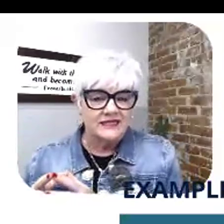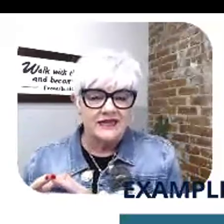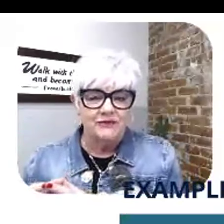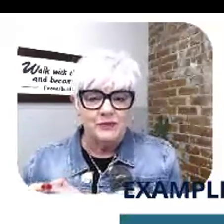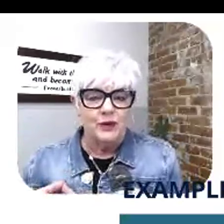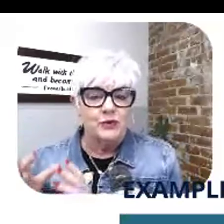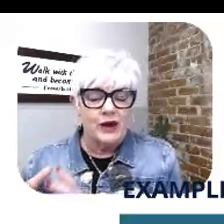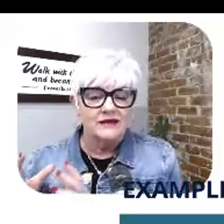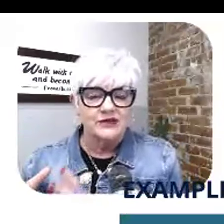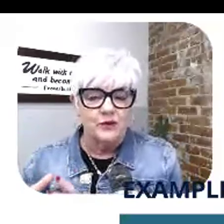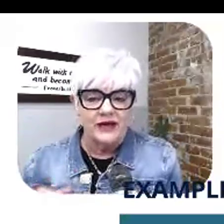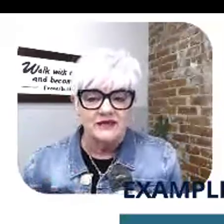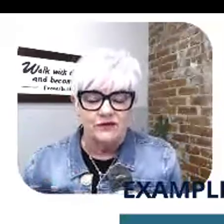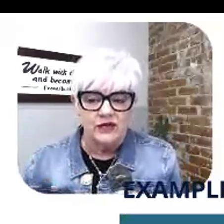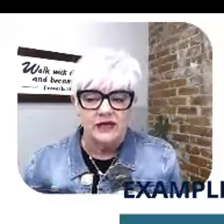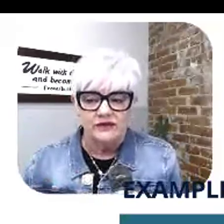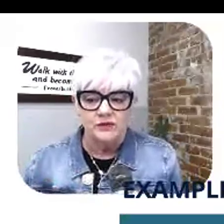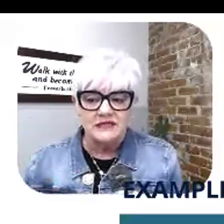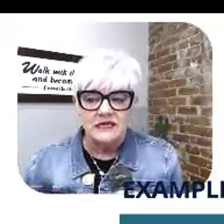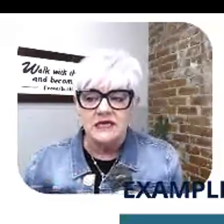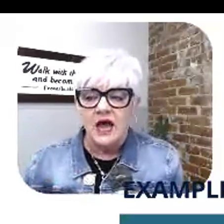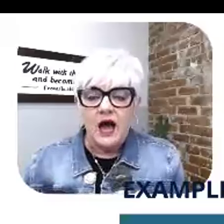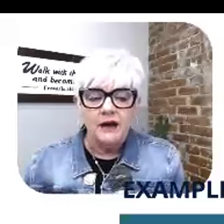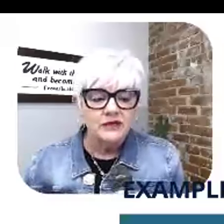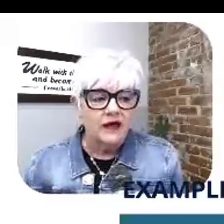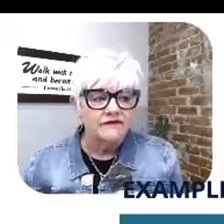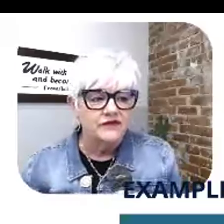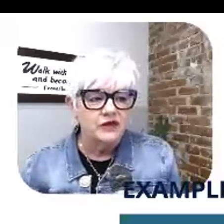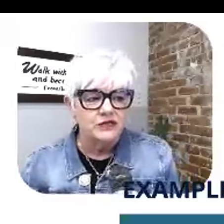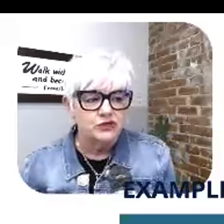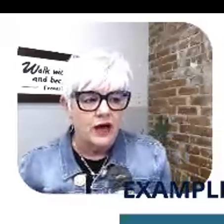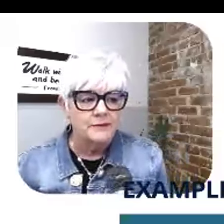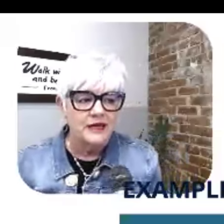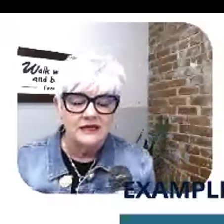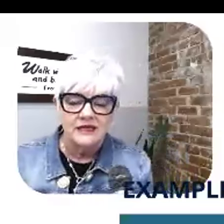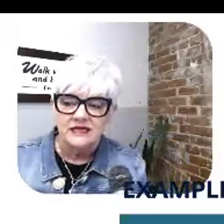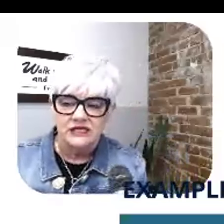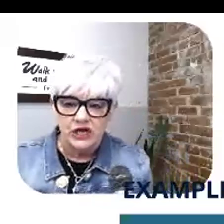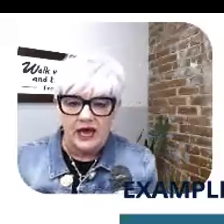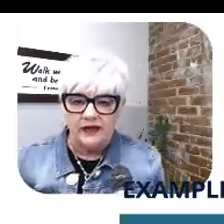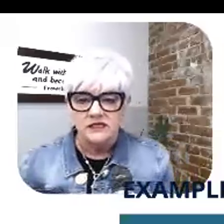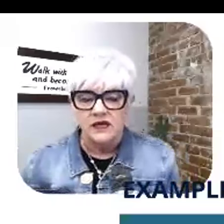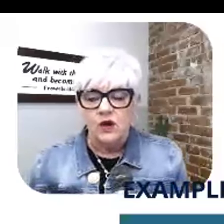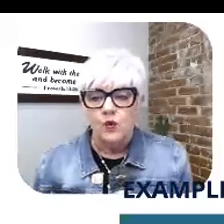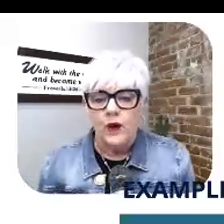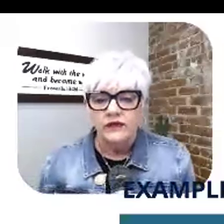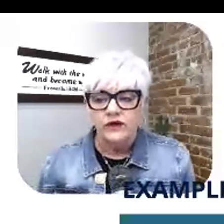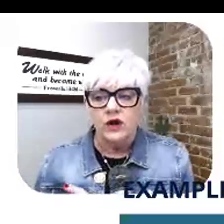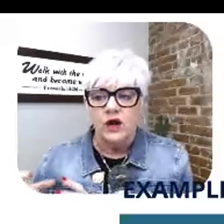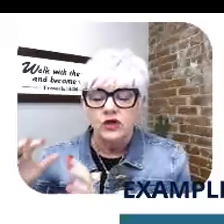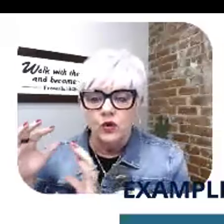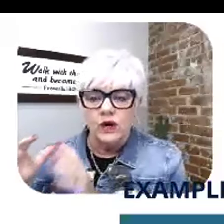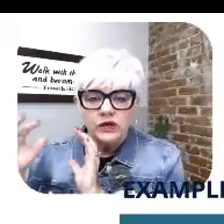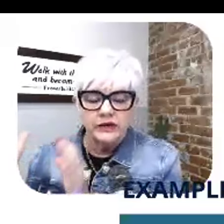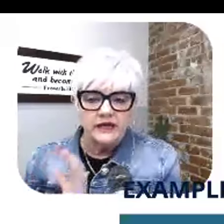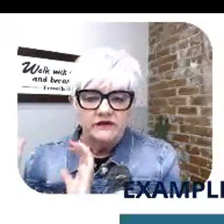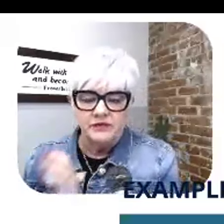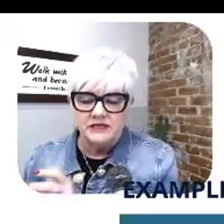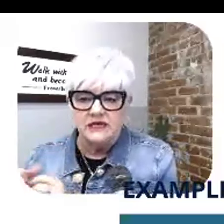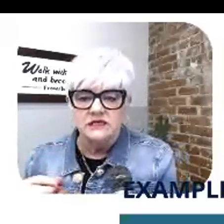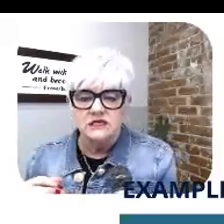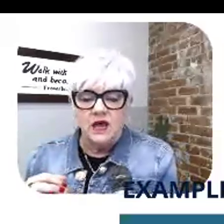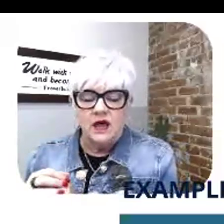like to give people practical ways of looking at their business. I would love if you would drop into the chat whether your